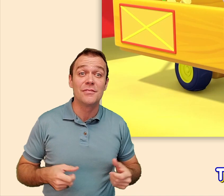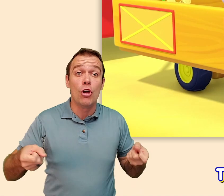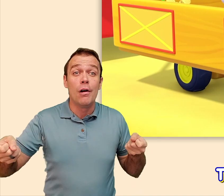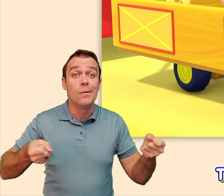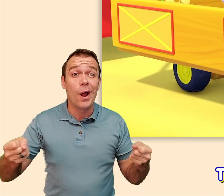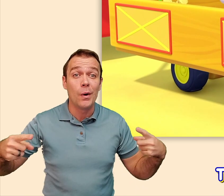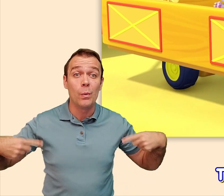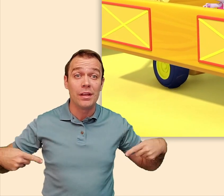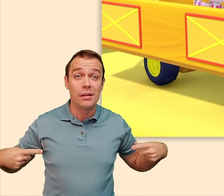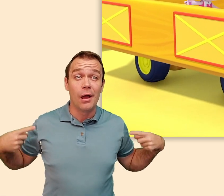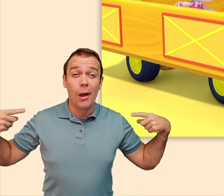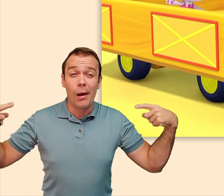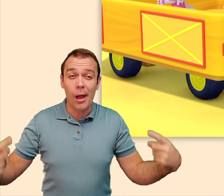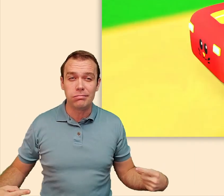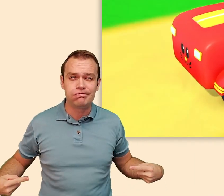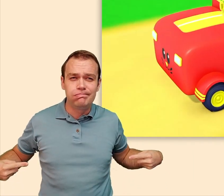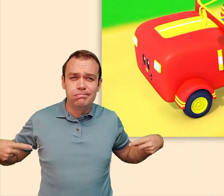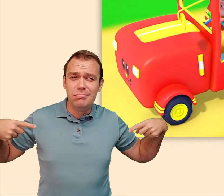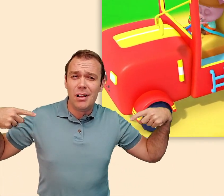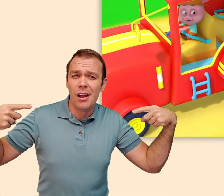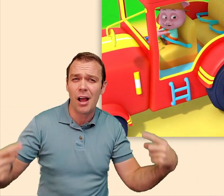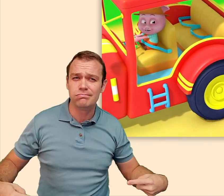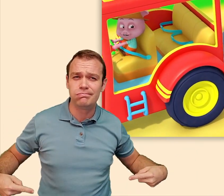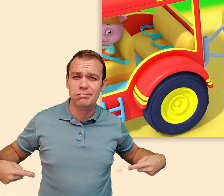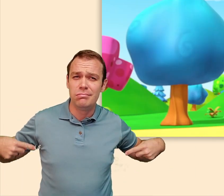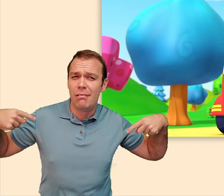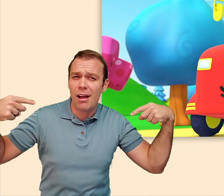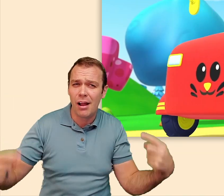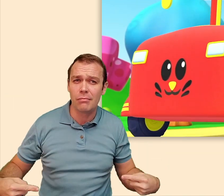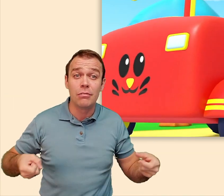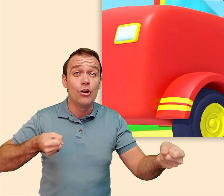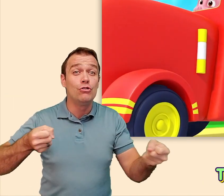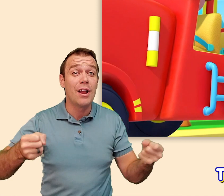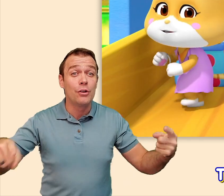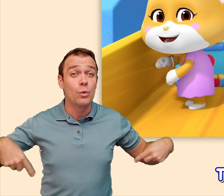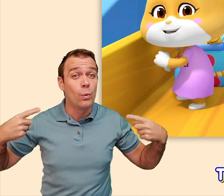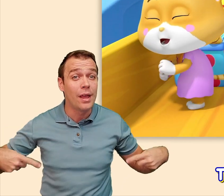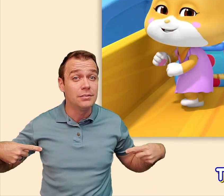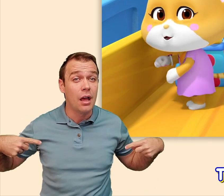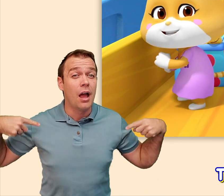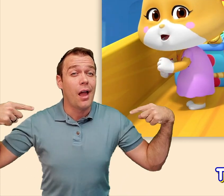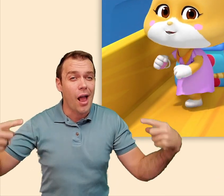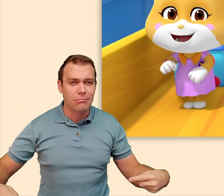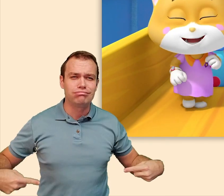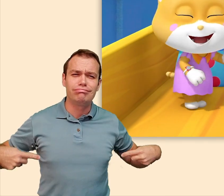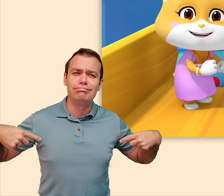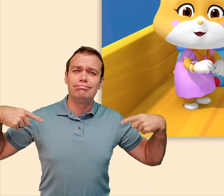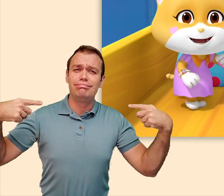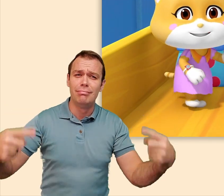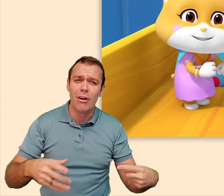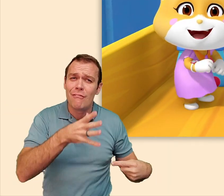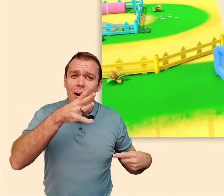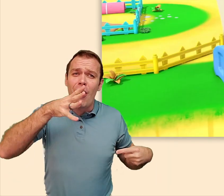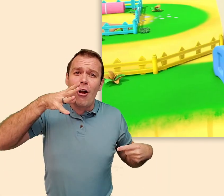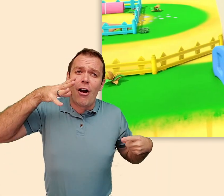The tractor wheels go round and round, round and round, round and round. The tractor wheels go round and